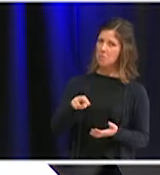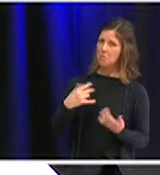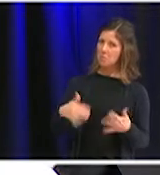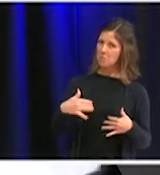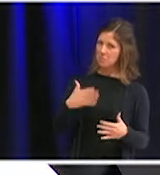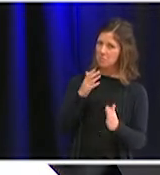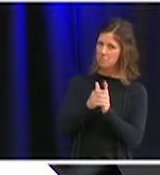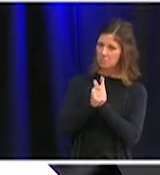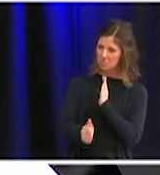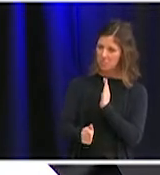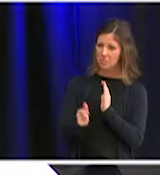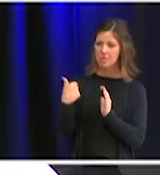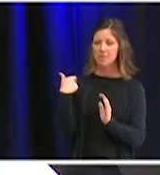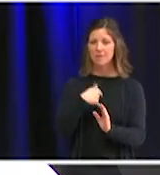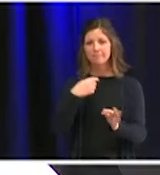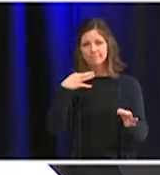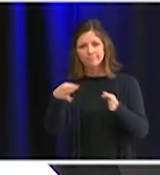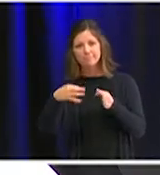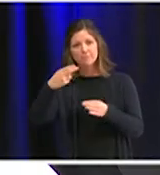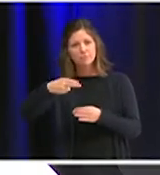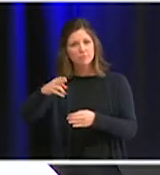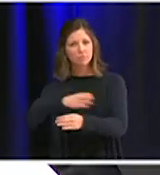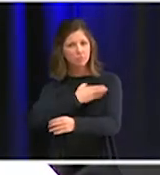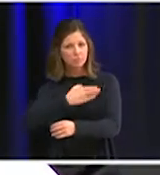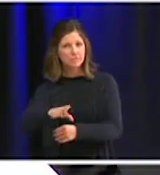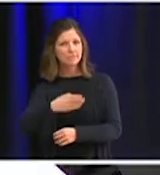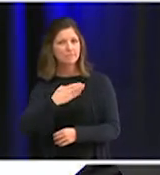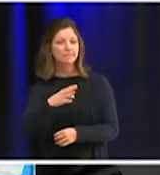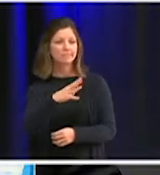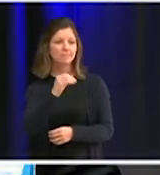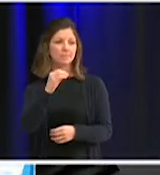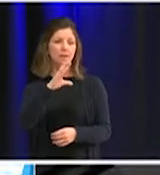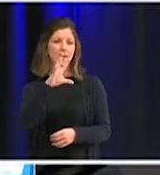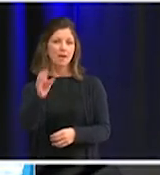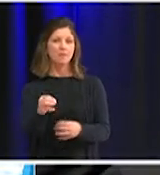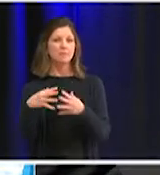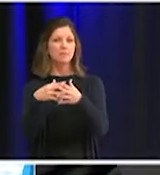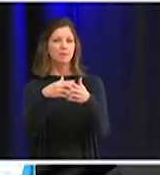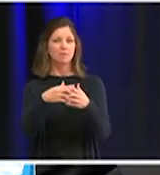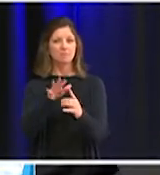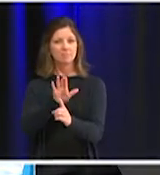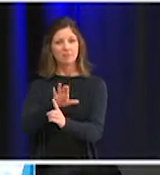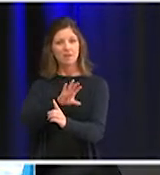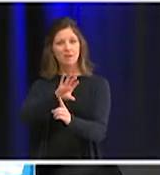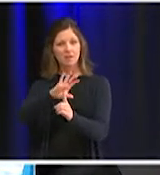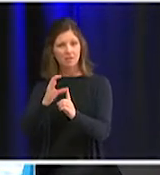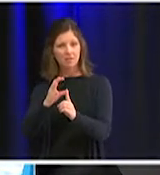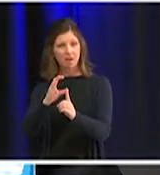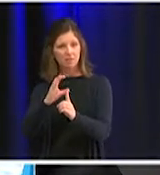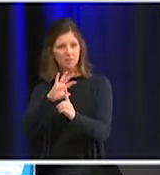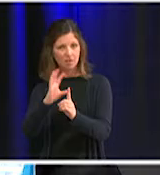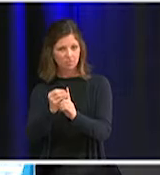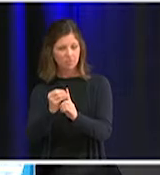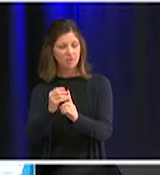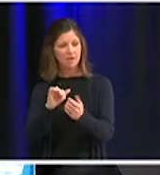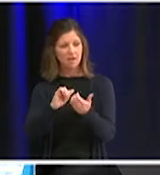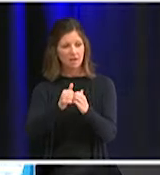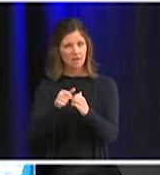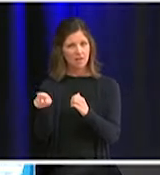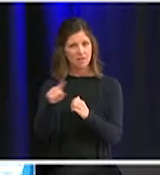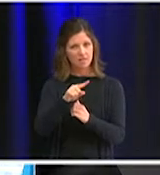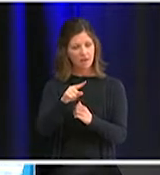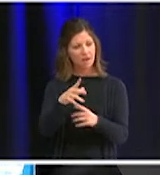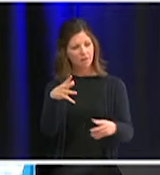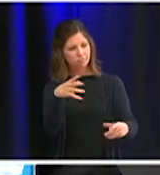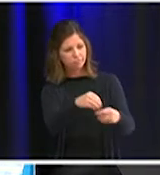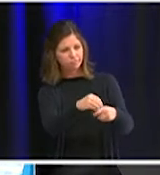music and African-American culture and how they have invested in and have made music what